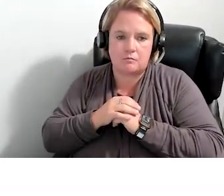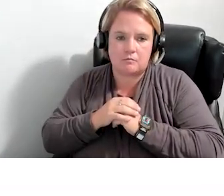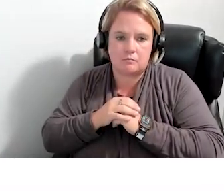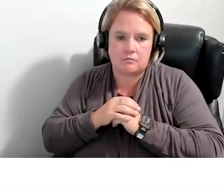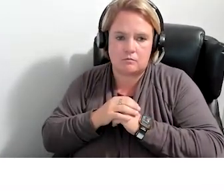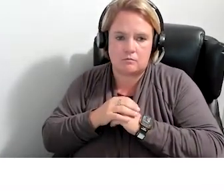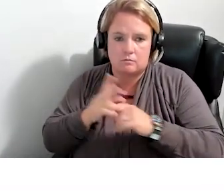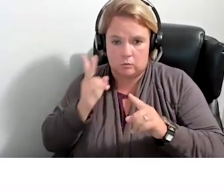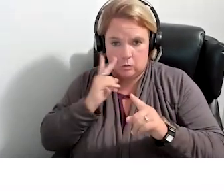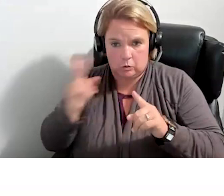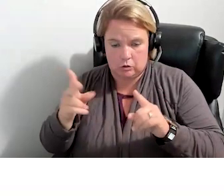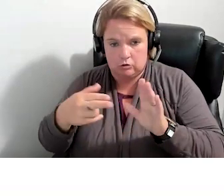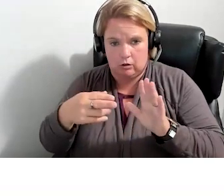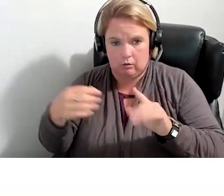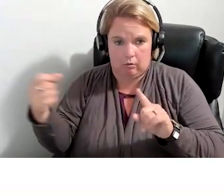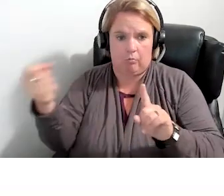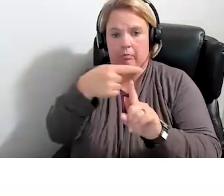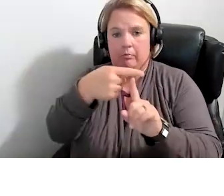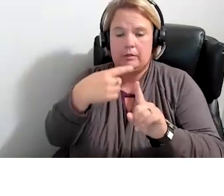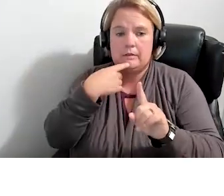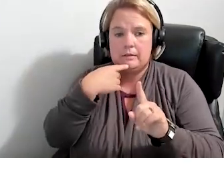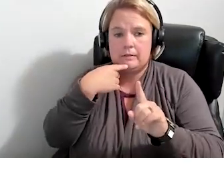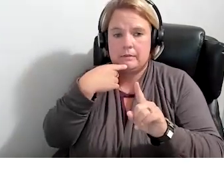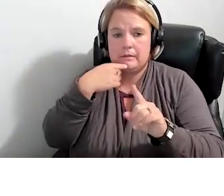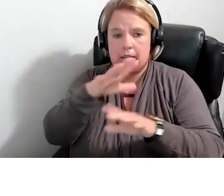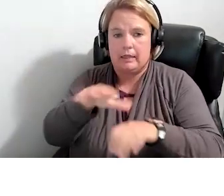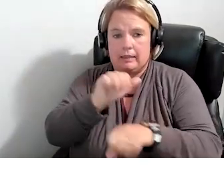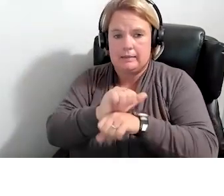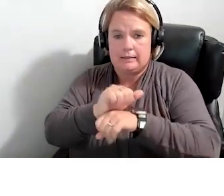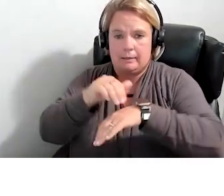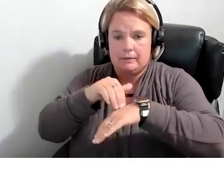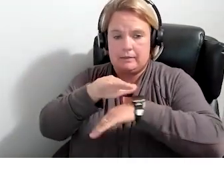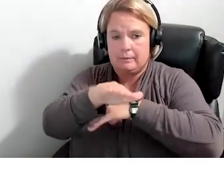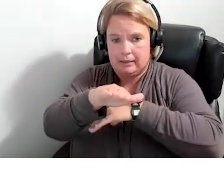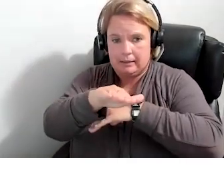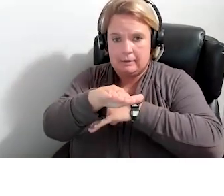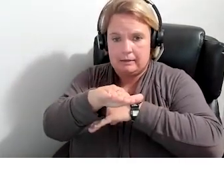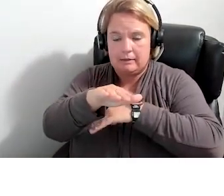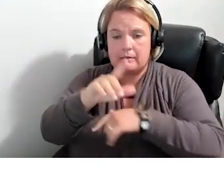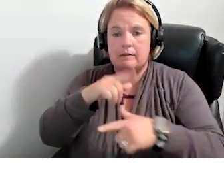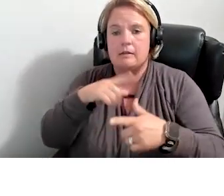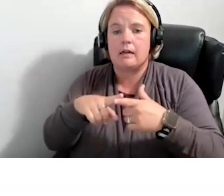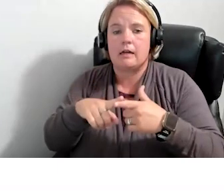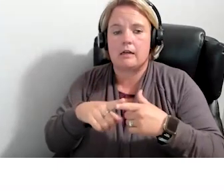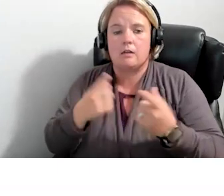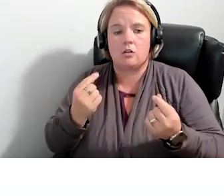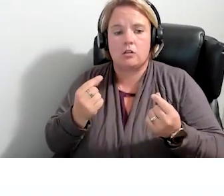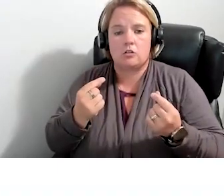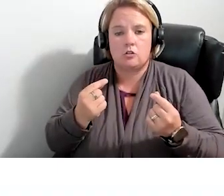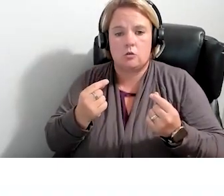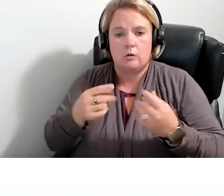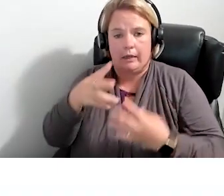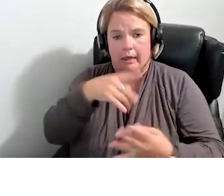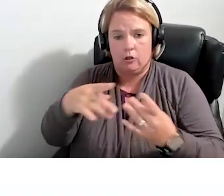assignment, I don't know if you saw it go by real quick, at the very top it said assignment submitted. At this point, then the student can no longer interact with the